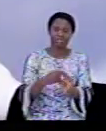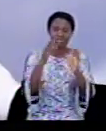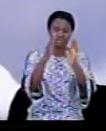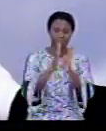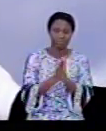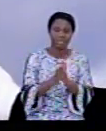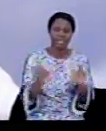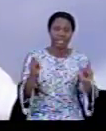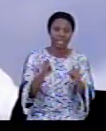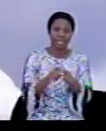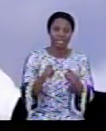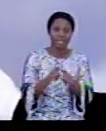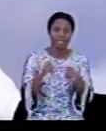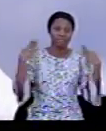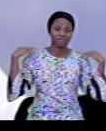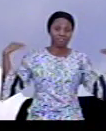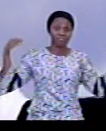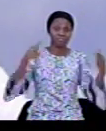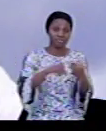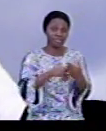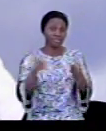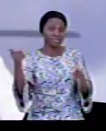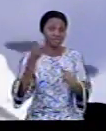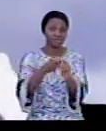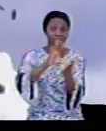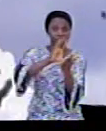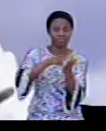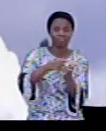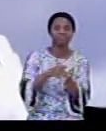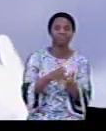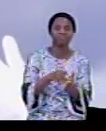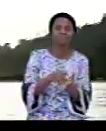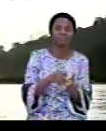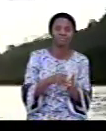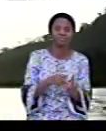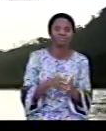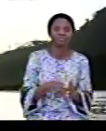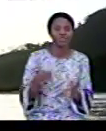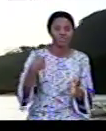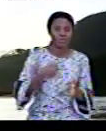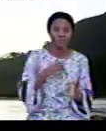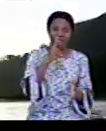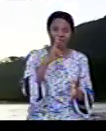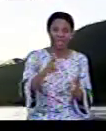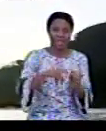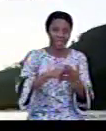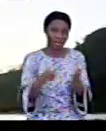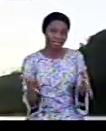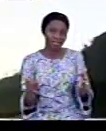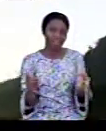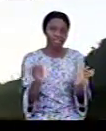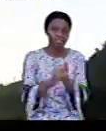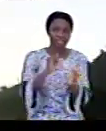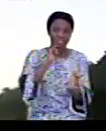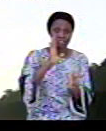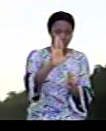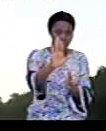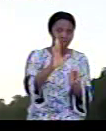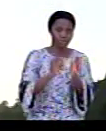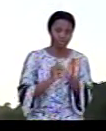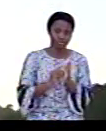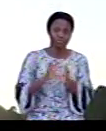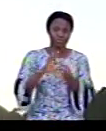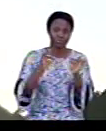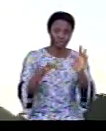as a bird out of the snare of the fowler. The snare is broken and we are escaped. That's your story for this month of June